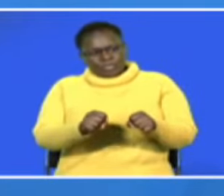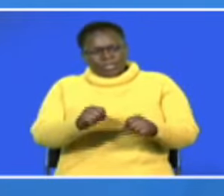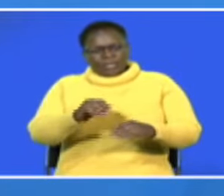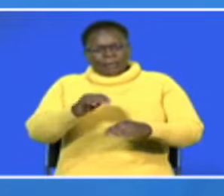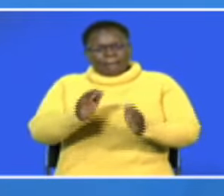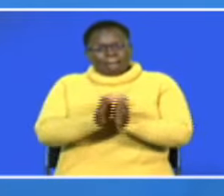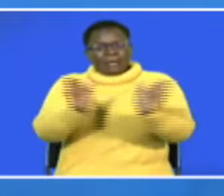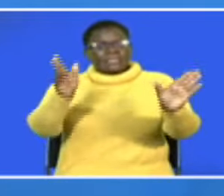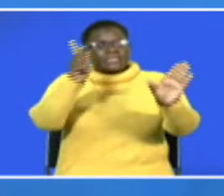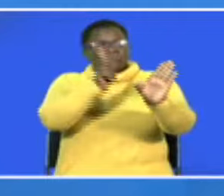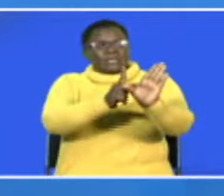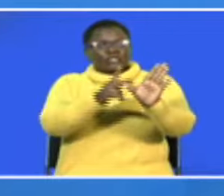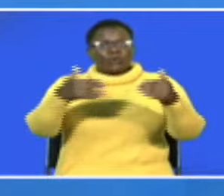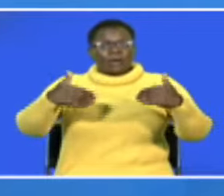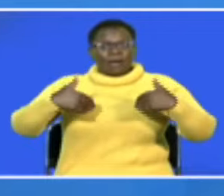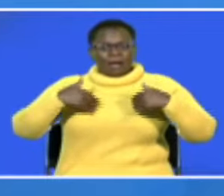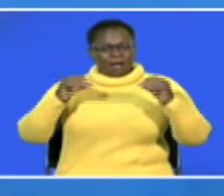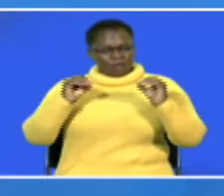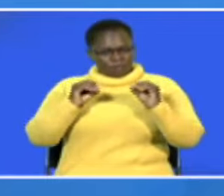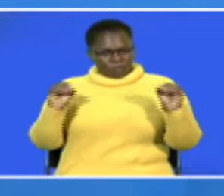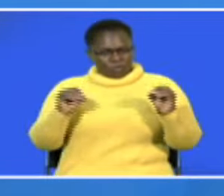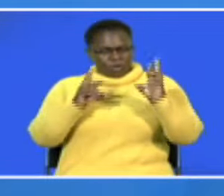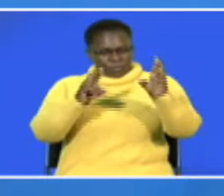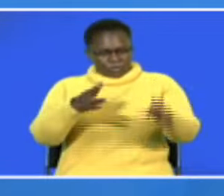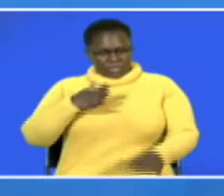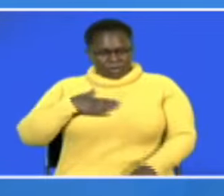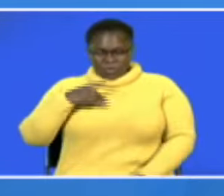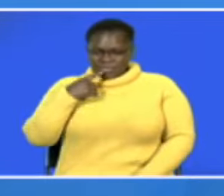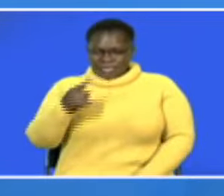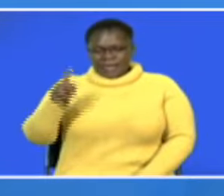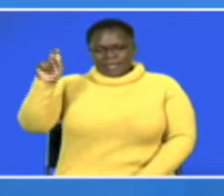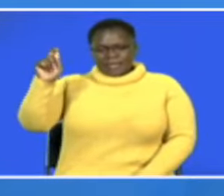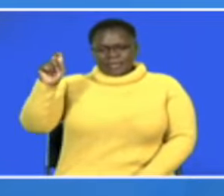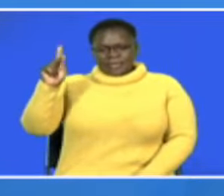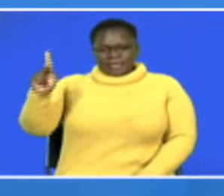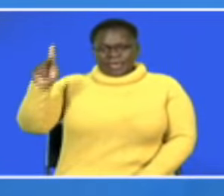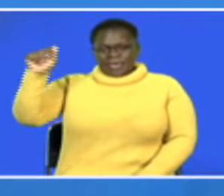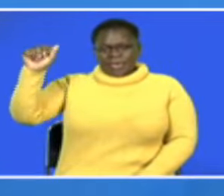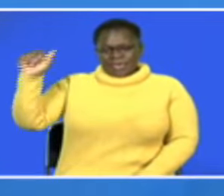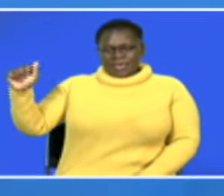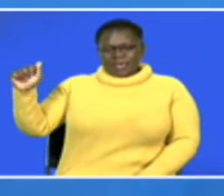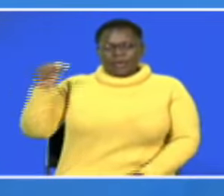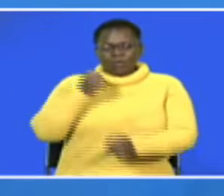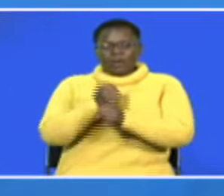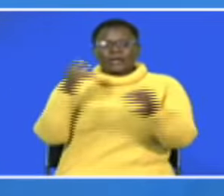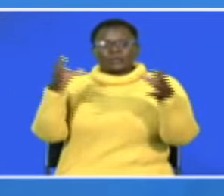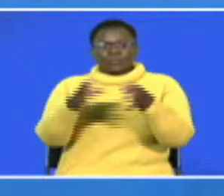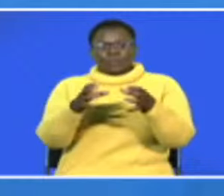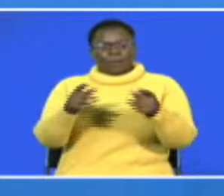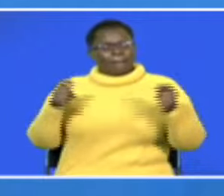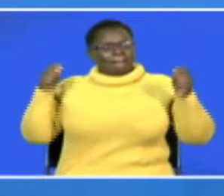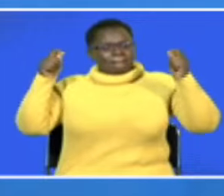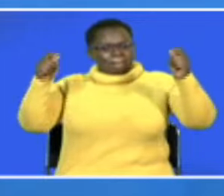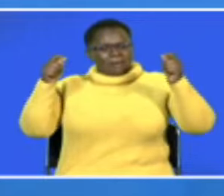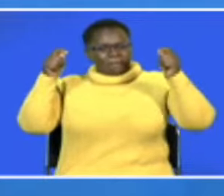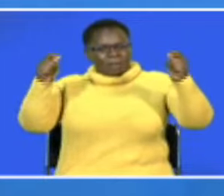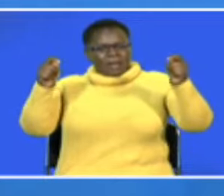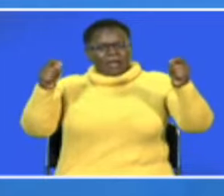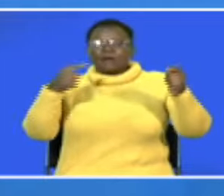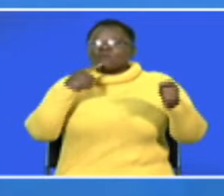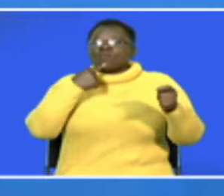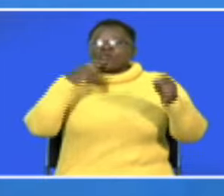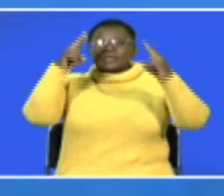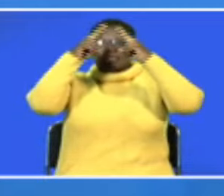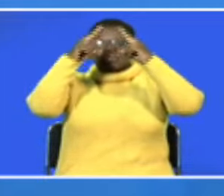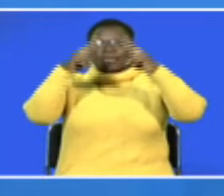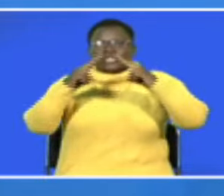sufficient public participation. As Jeff Kirui reports, Kenya Airports Authority workers staged a protest at Moi